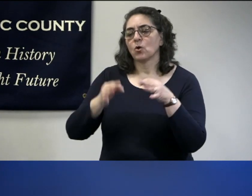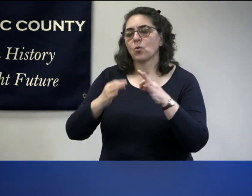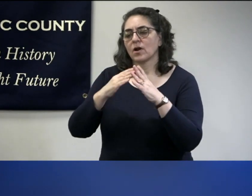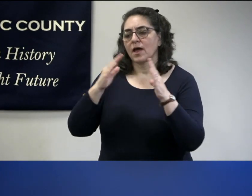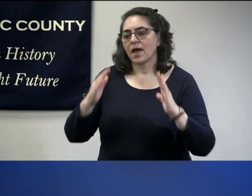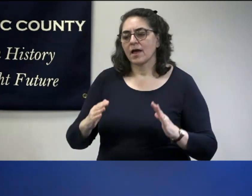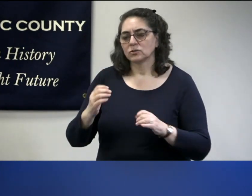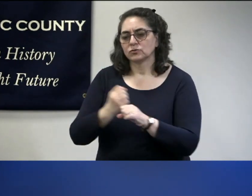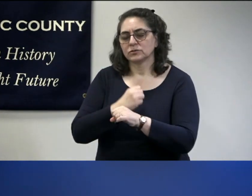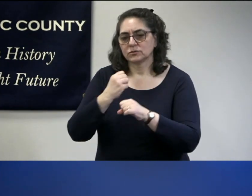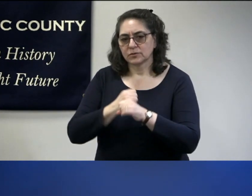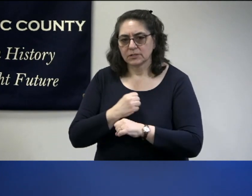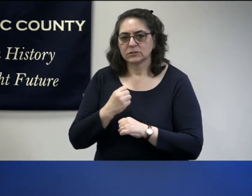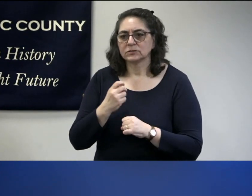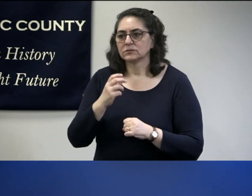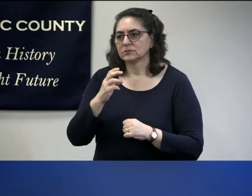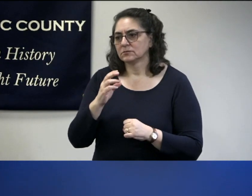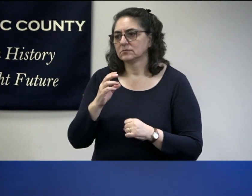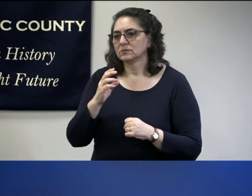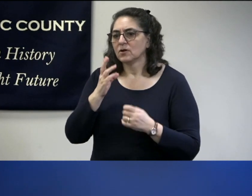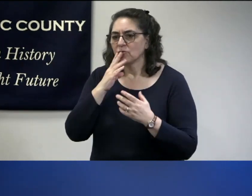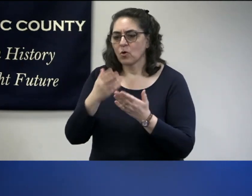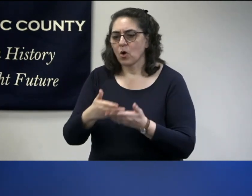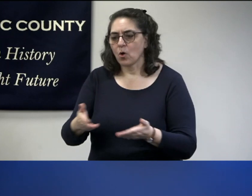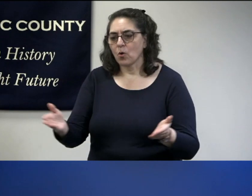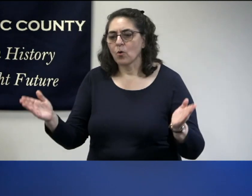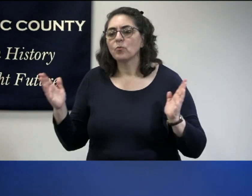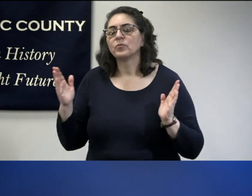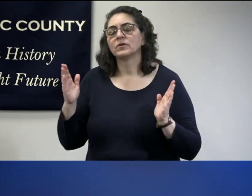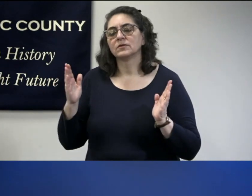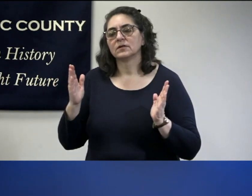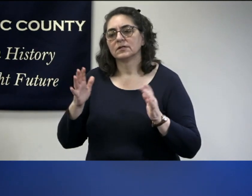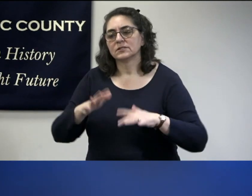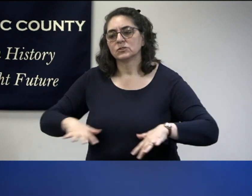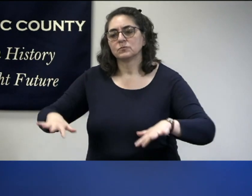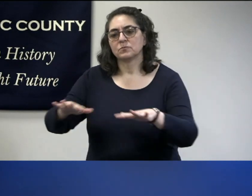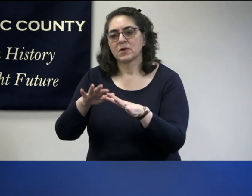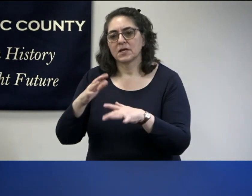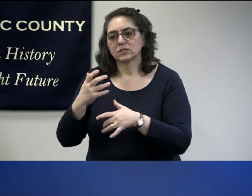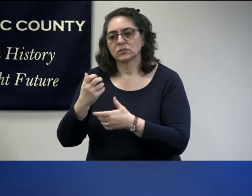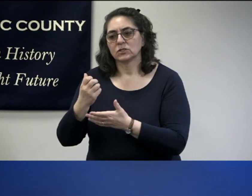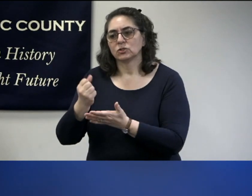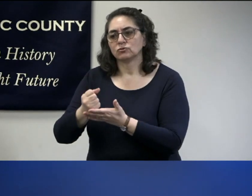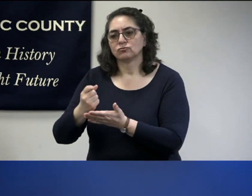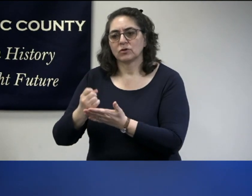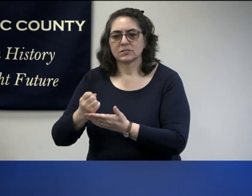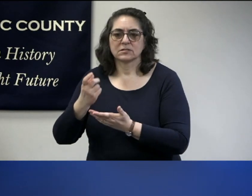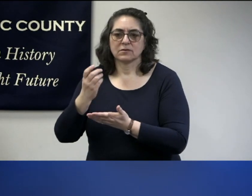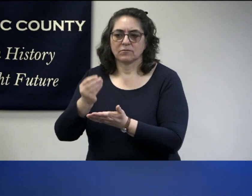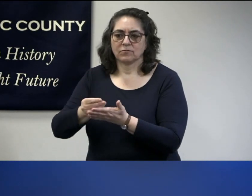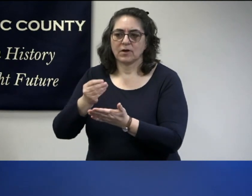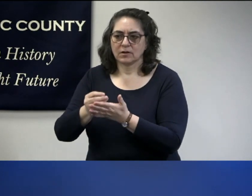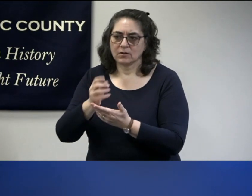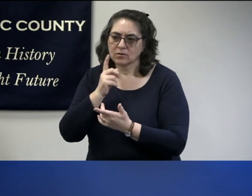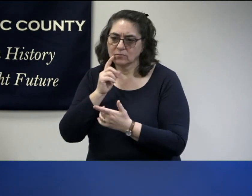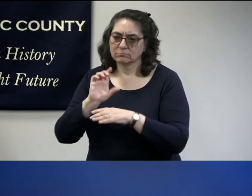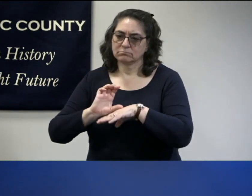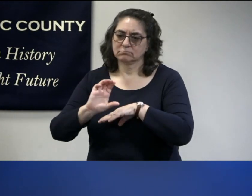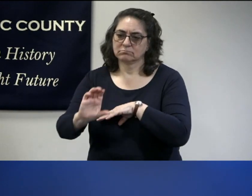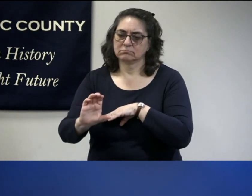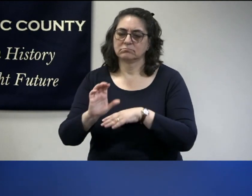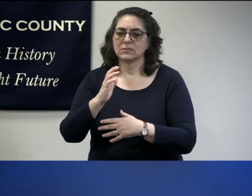and by and for the Open Space Trust Fund of the County of Passaic, State of New Jersey, to appropriate the sum of